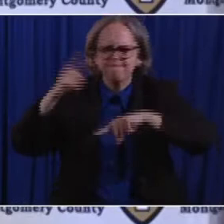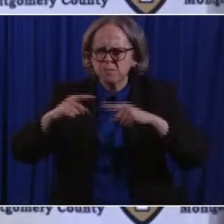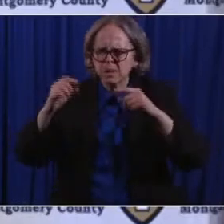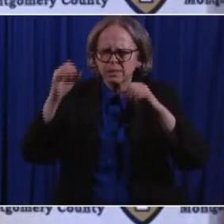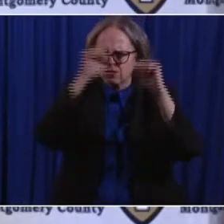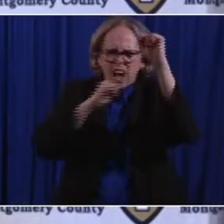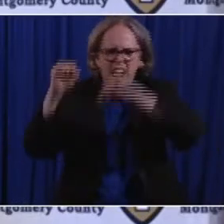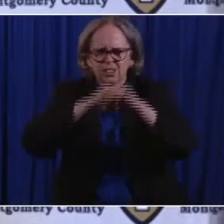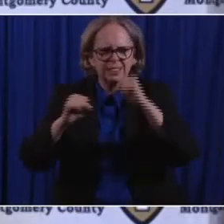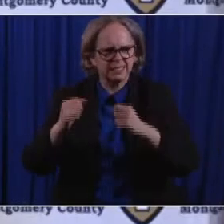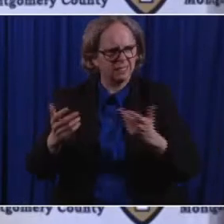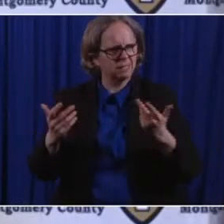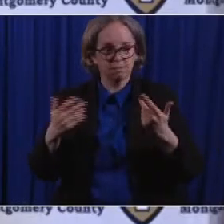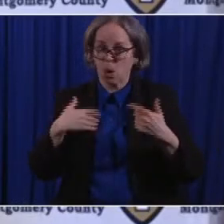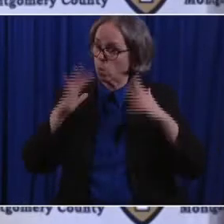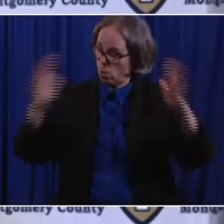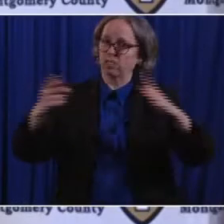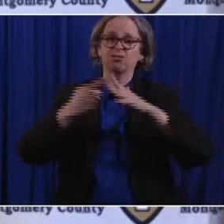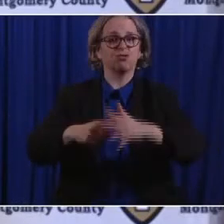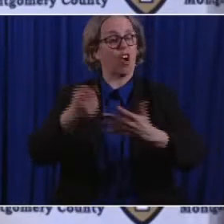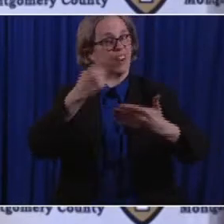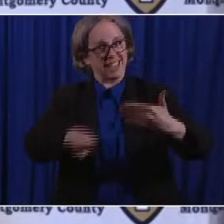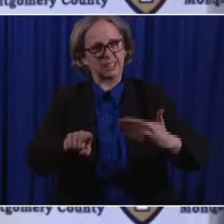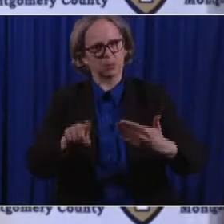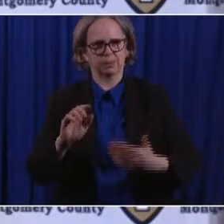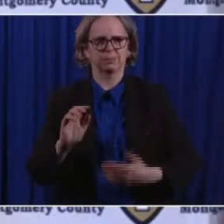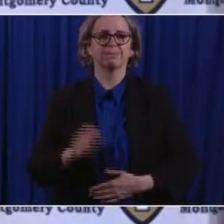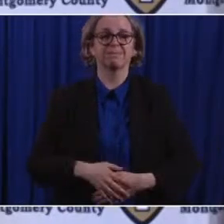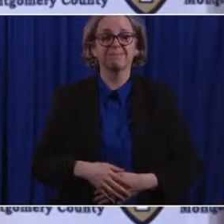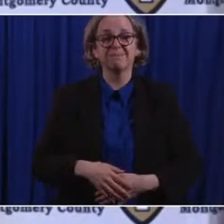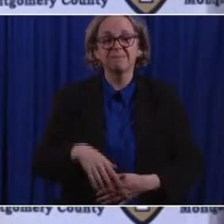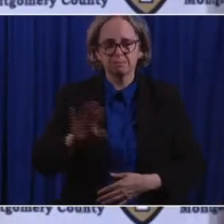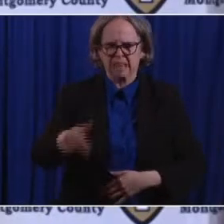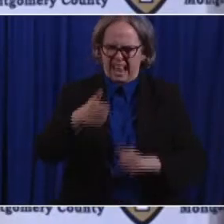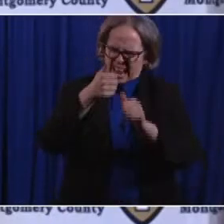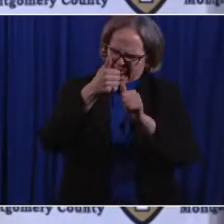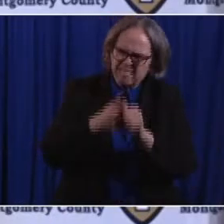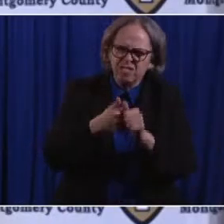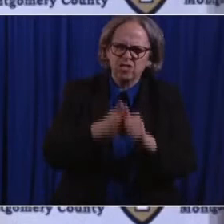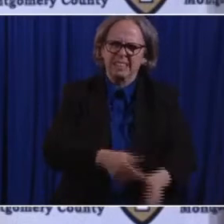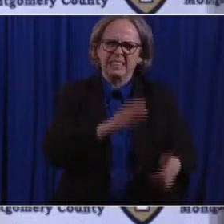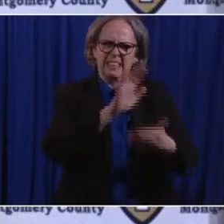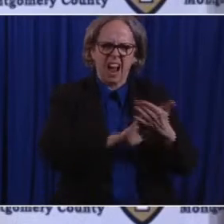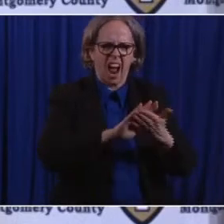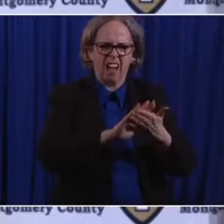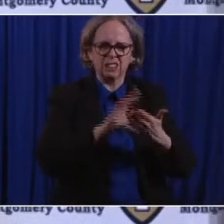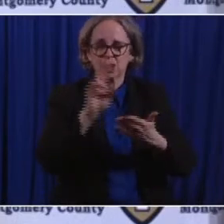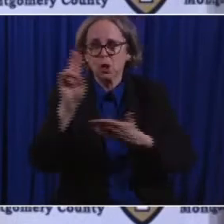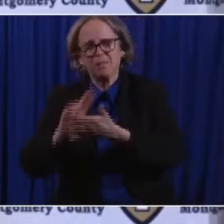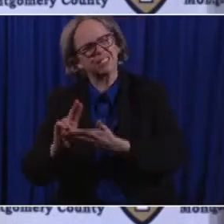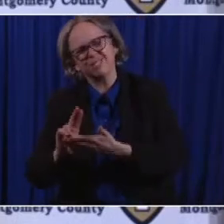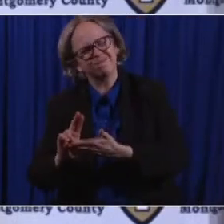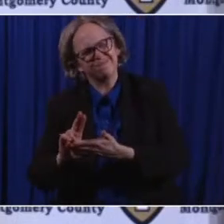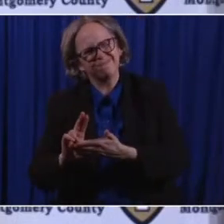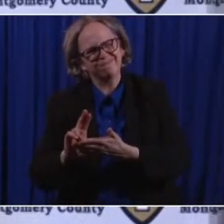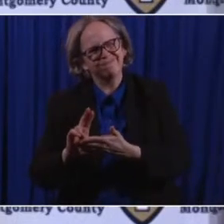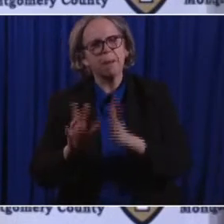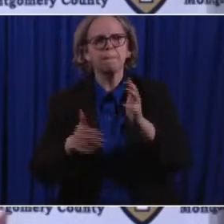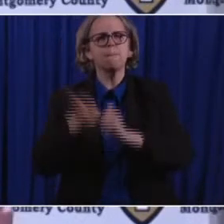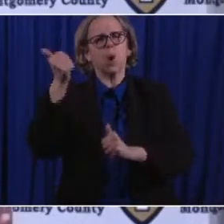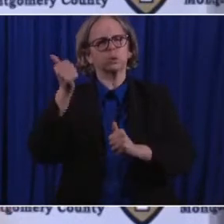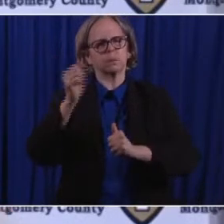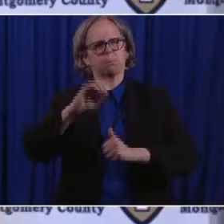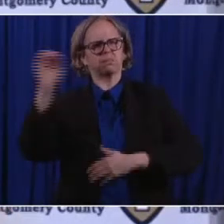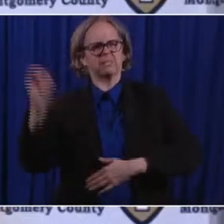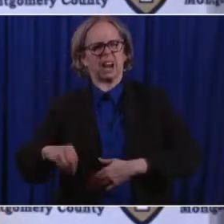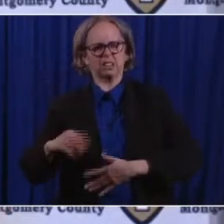this next week. Not every college will be completed next week, certainly. Some of our major institutions, as far